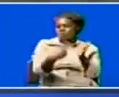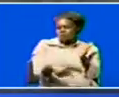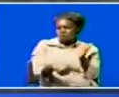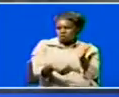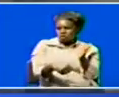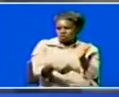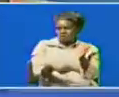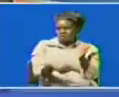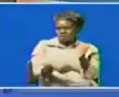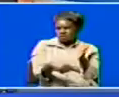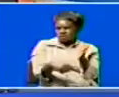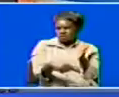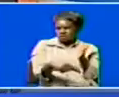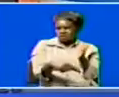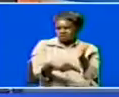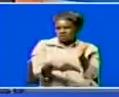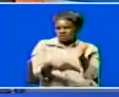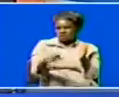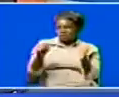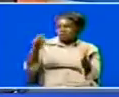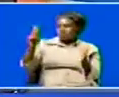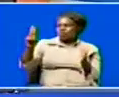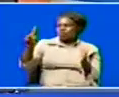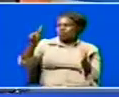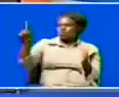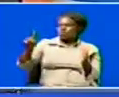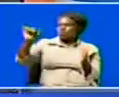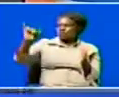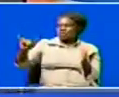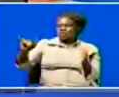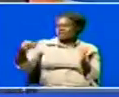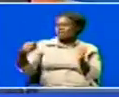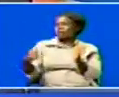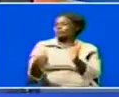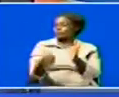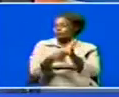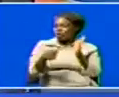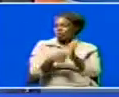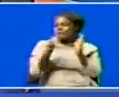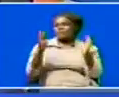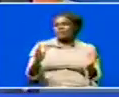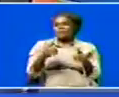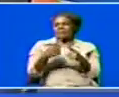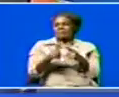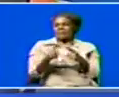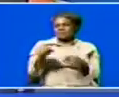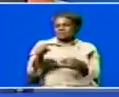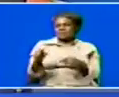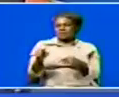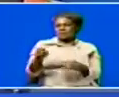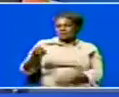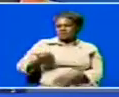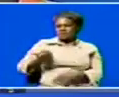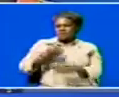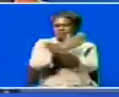it Suzi who is Noma as in dangerous? Suzinoma, which means the bomb. Uh-huh. But really, for me, Suzinoma is about female